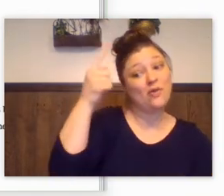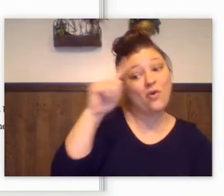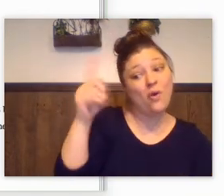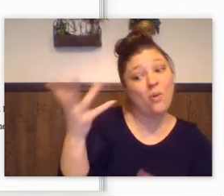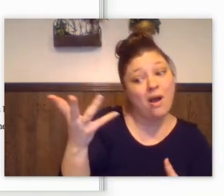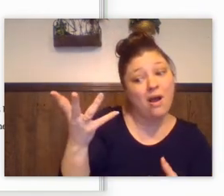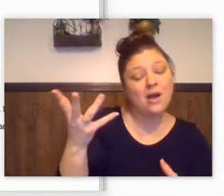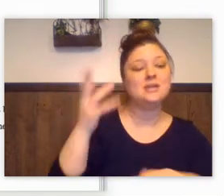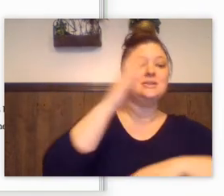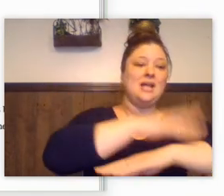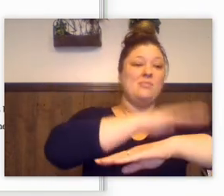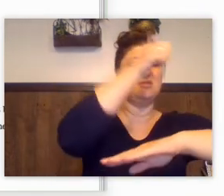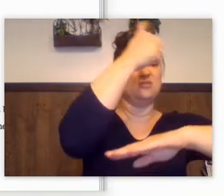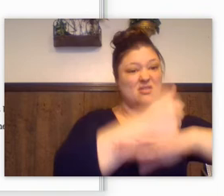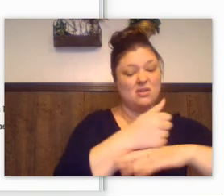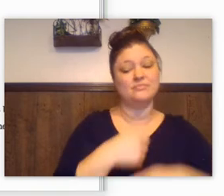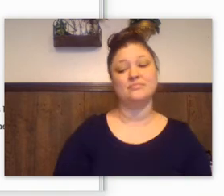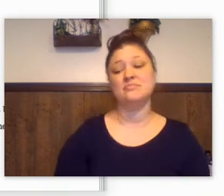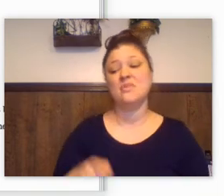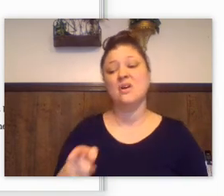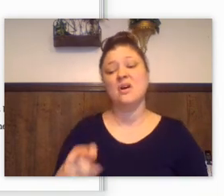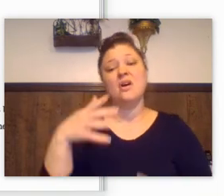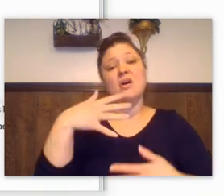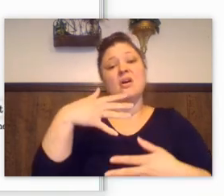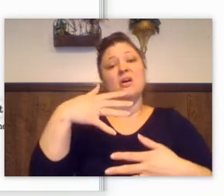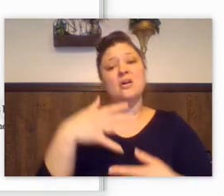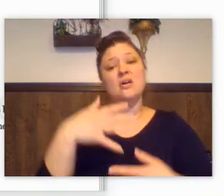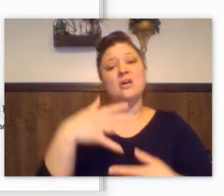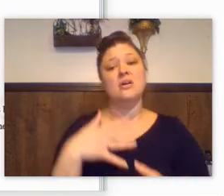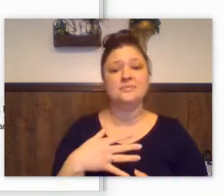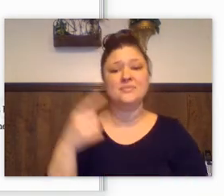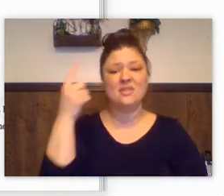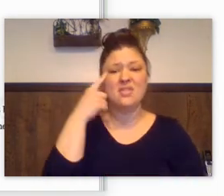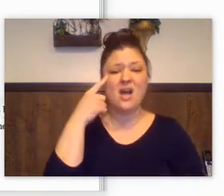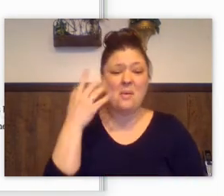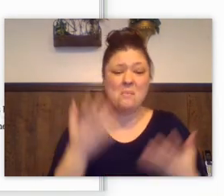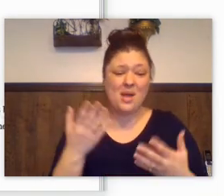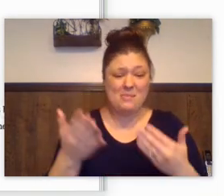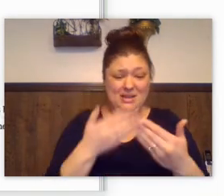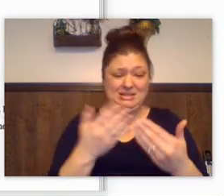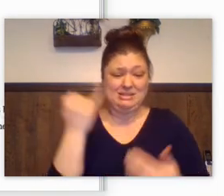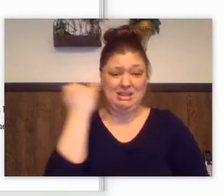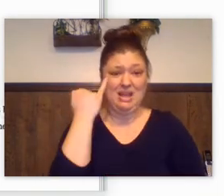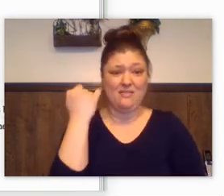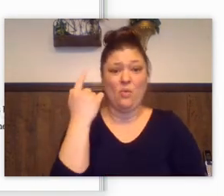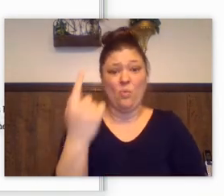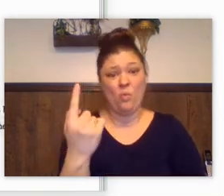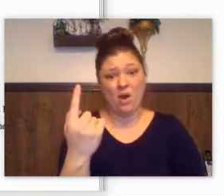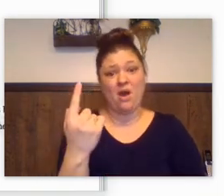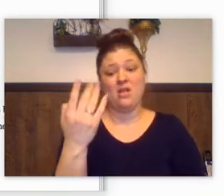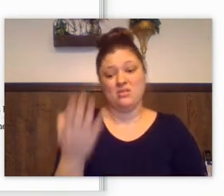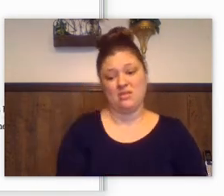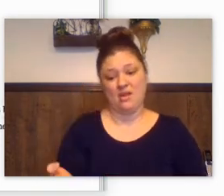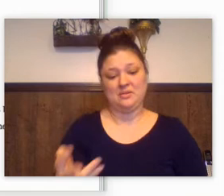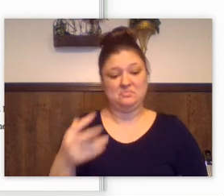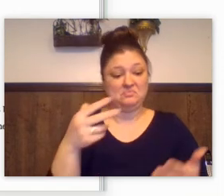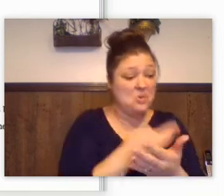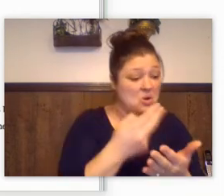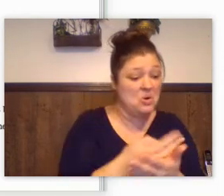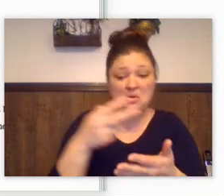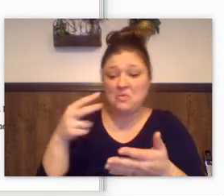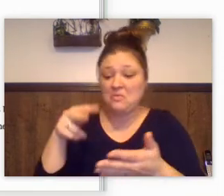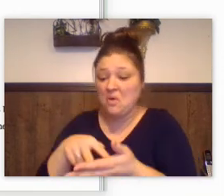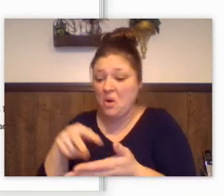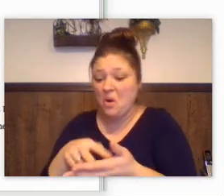set, Spork sighed and thought, it must be easier to be a single thing, and he decided he'd try to pick